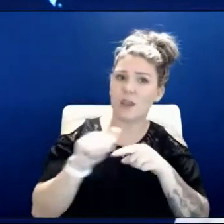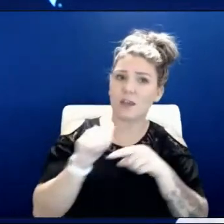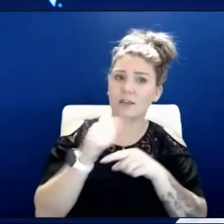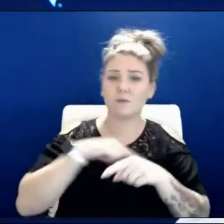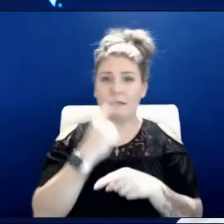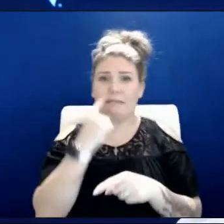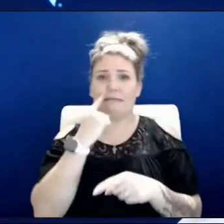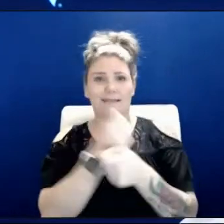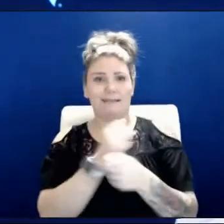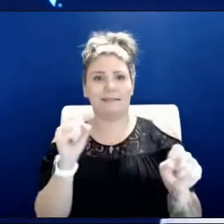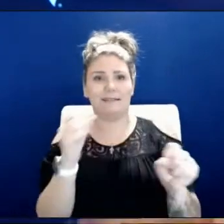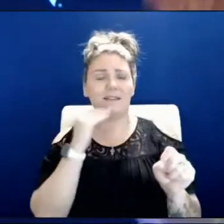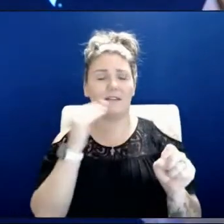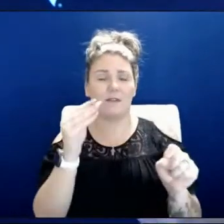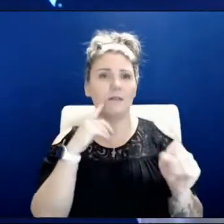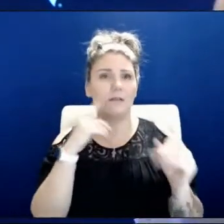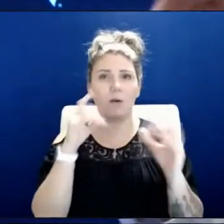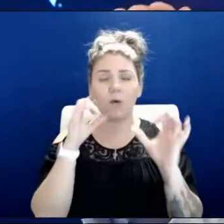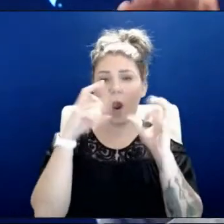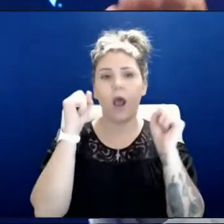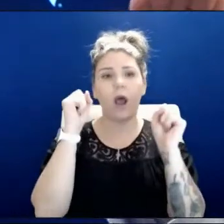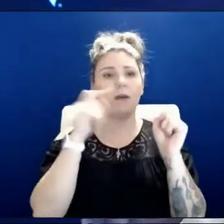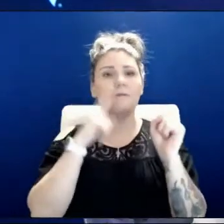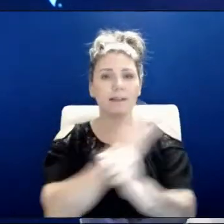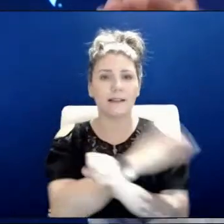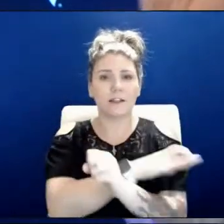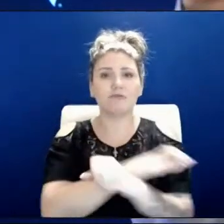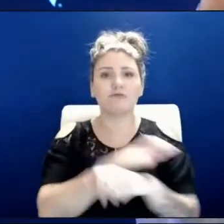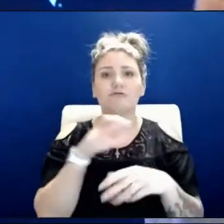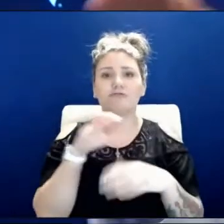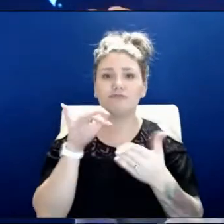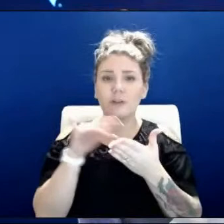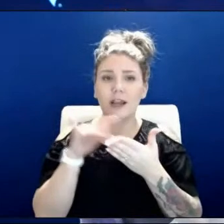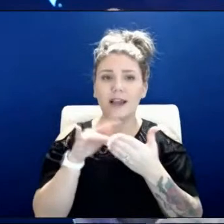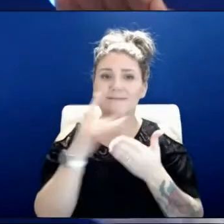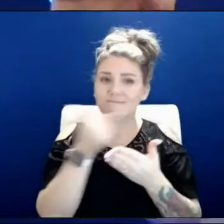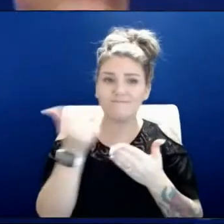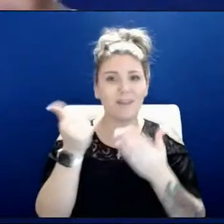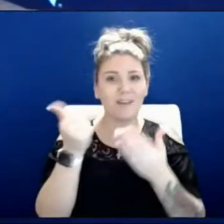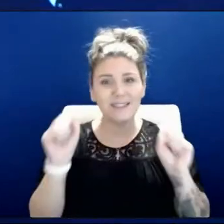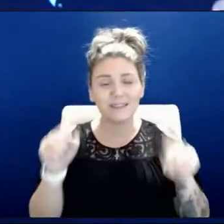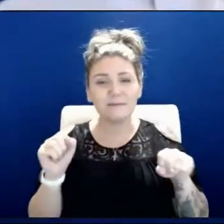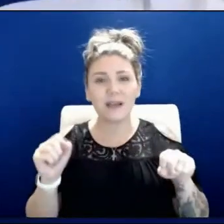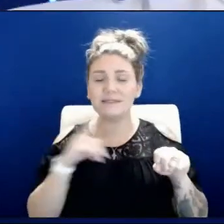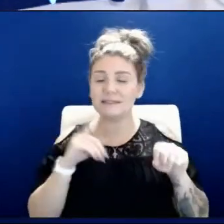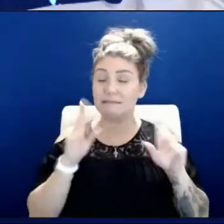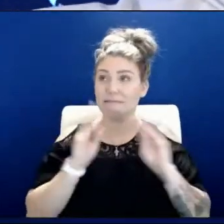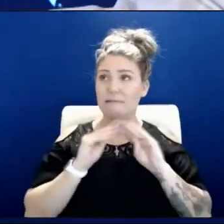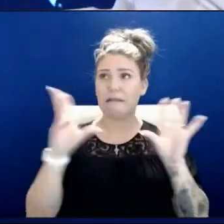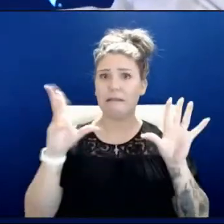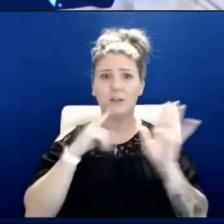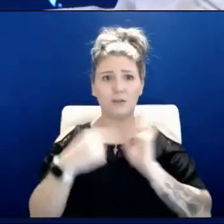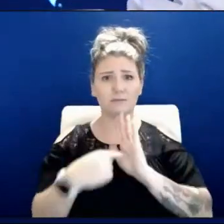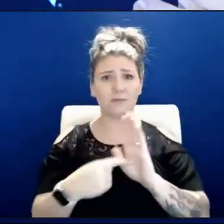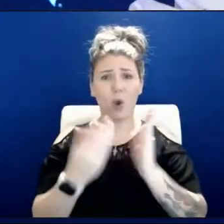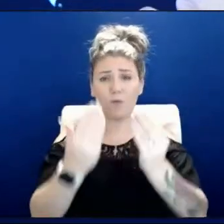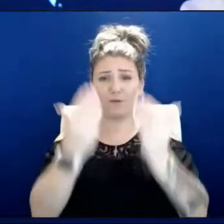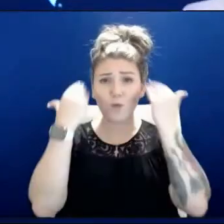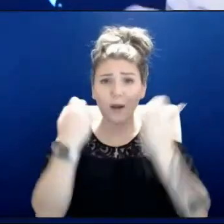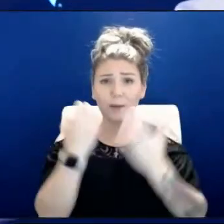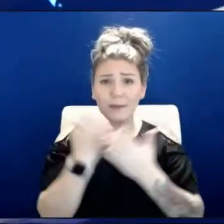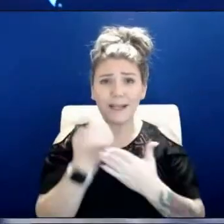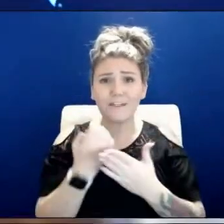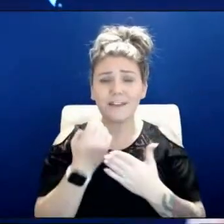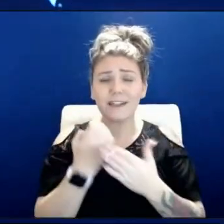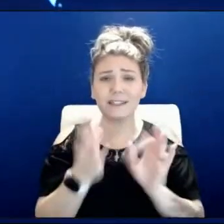this incredible clinical trial that is as clean as it can be, that clearly demonstrates overwhelming evidence of the importance of and the